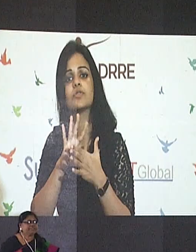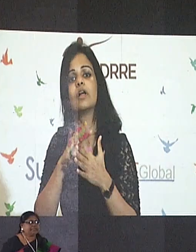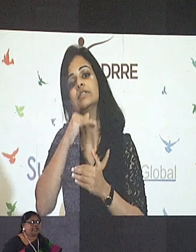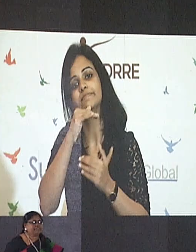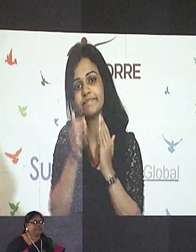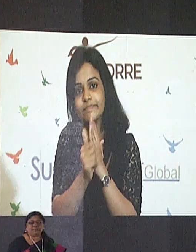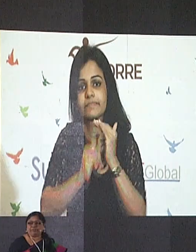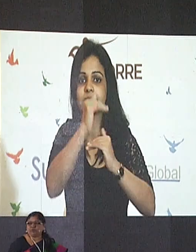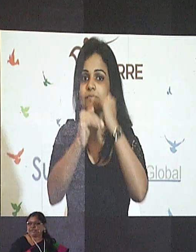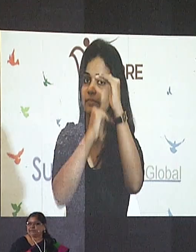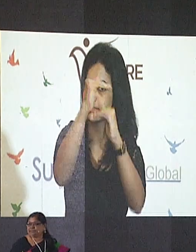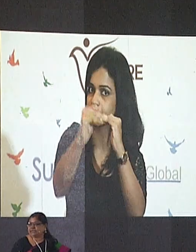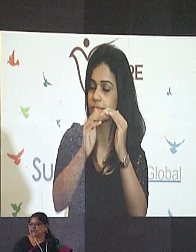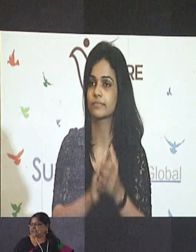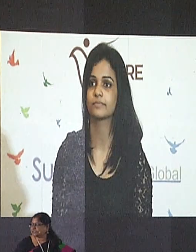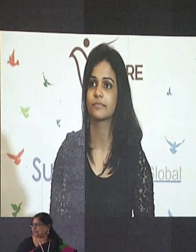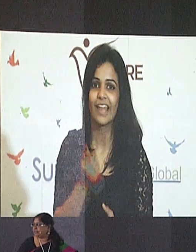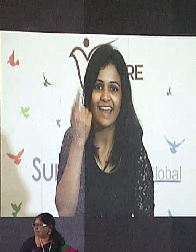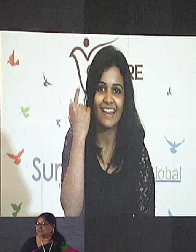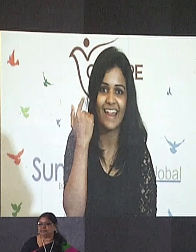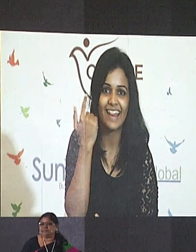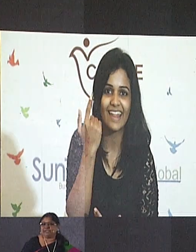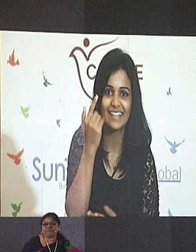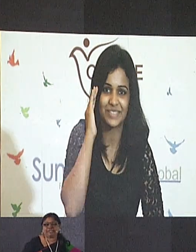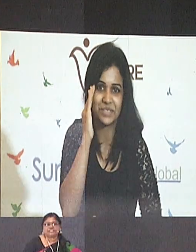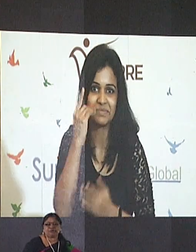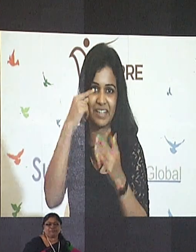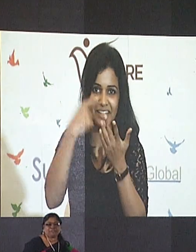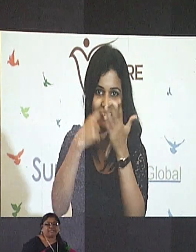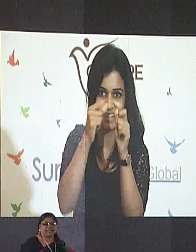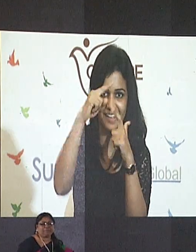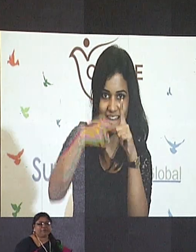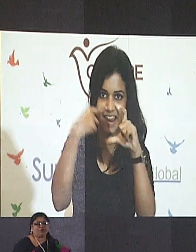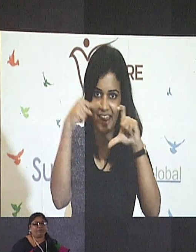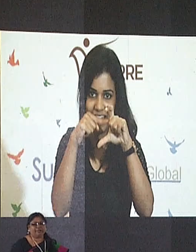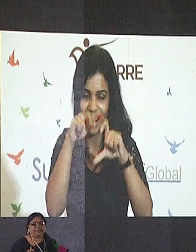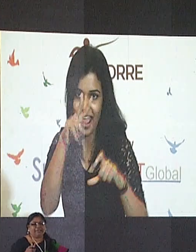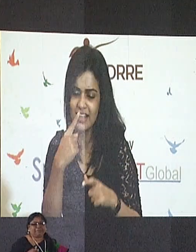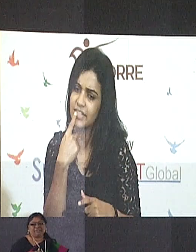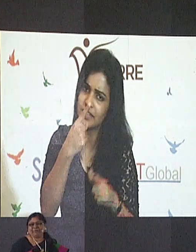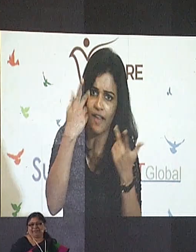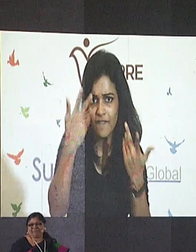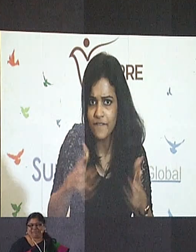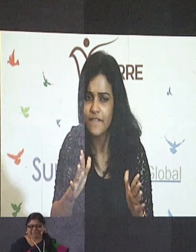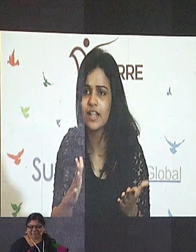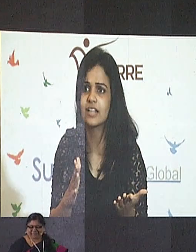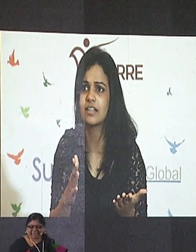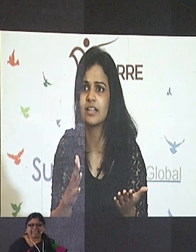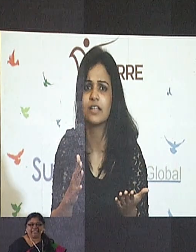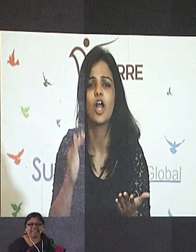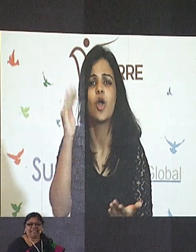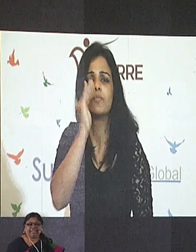I think Mr. Rajiv have already explained the efficacy of music therapy on Pradhibha.